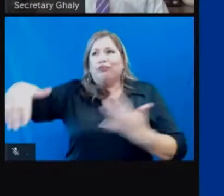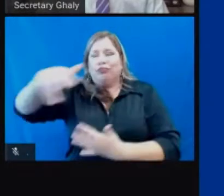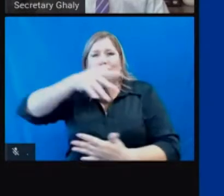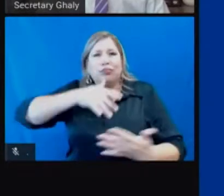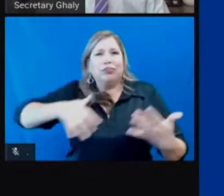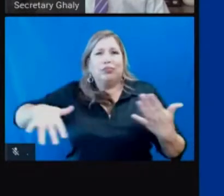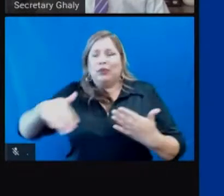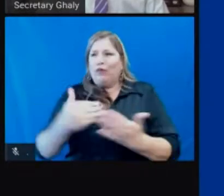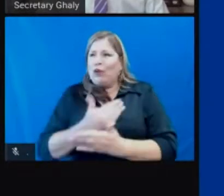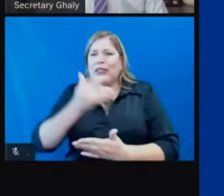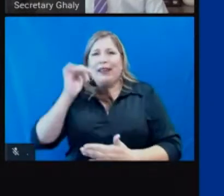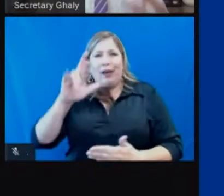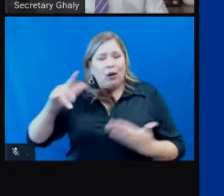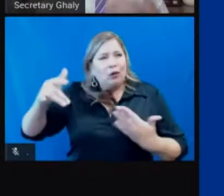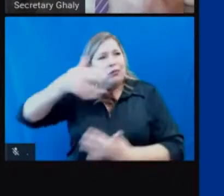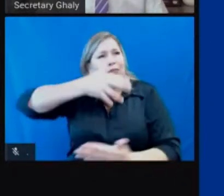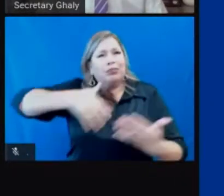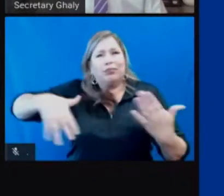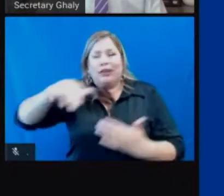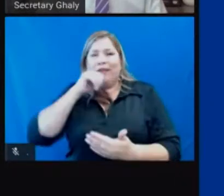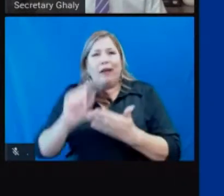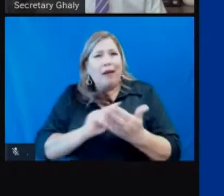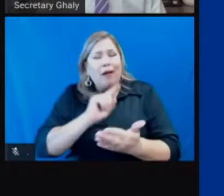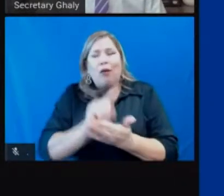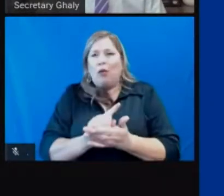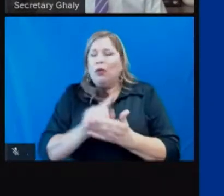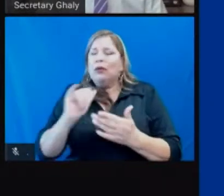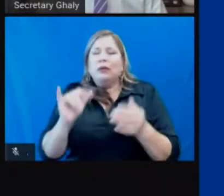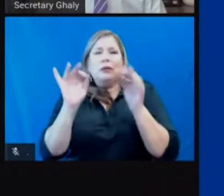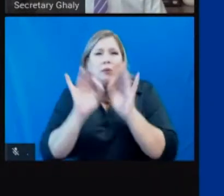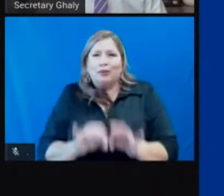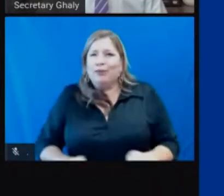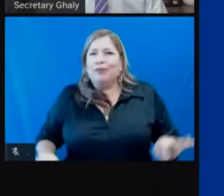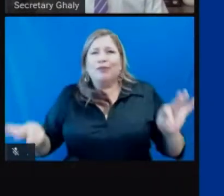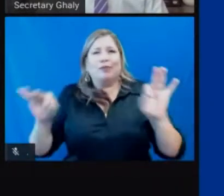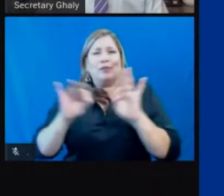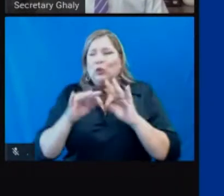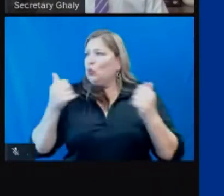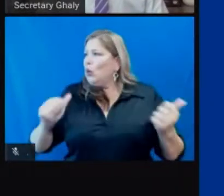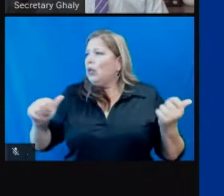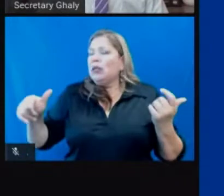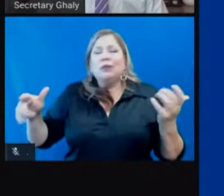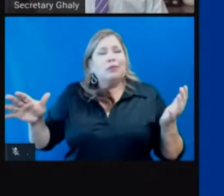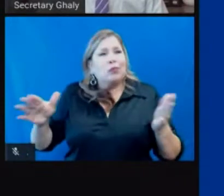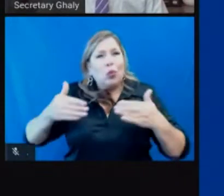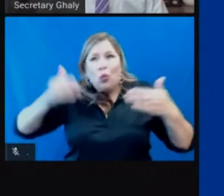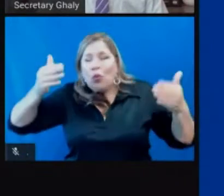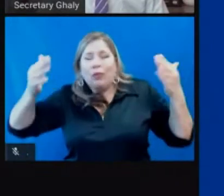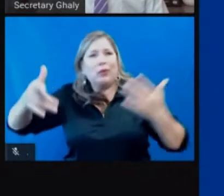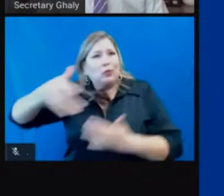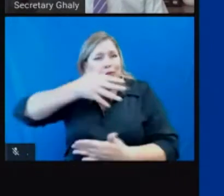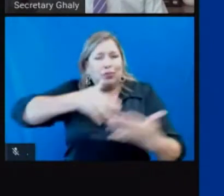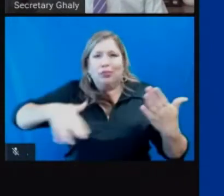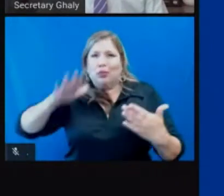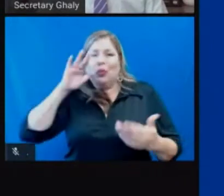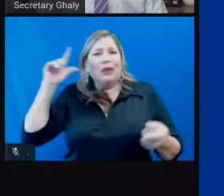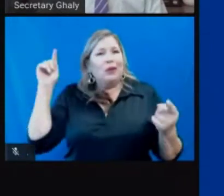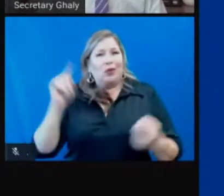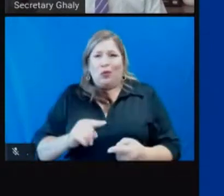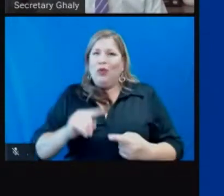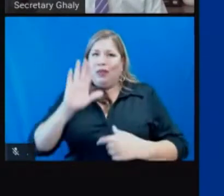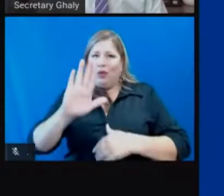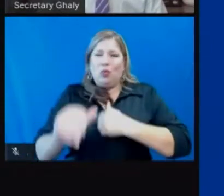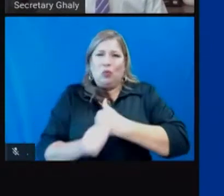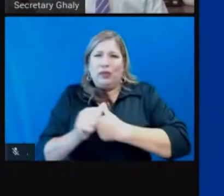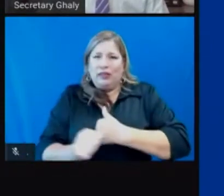course of time, each hour, many air circulations, as many as we can achieve, really do reduce the risk. And those settings where